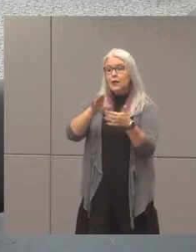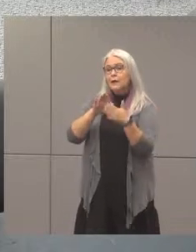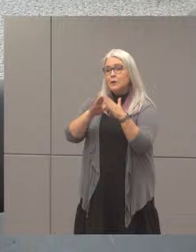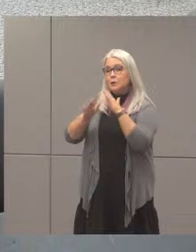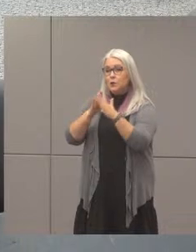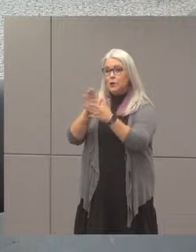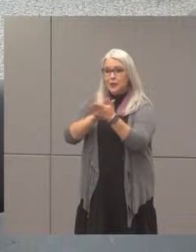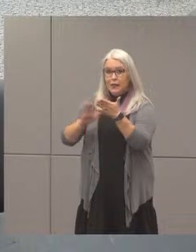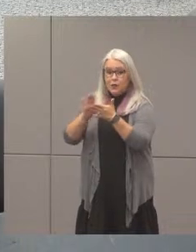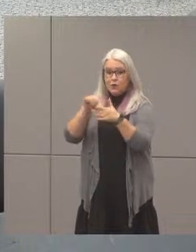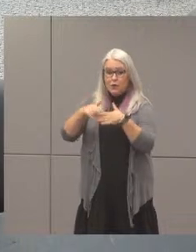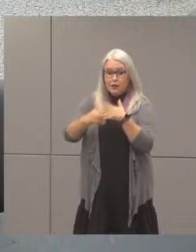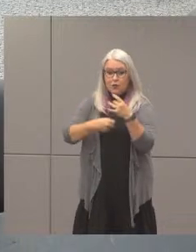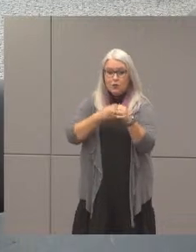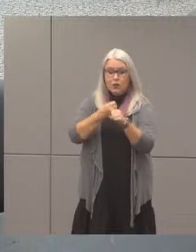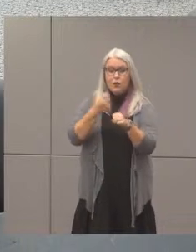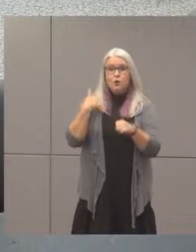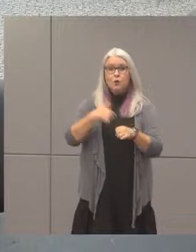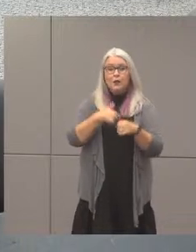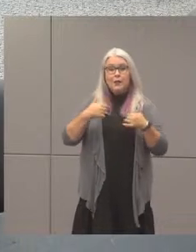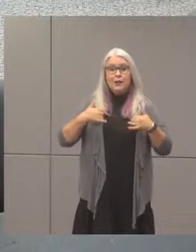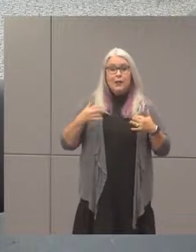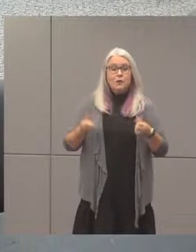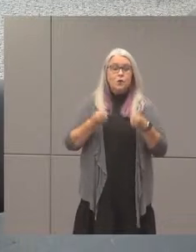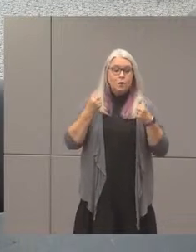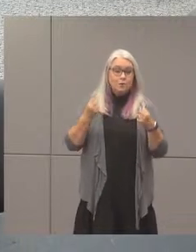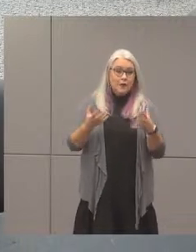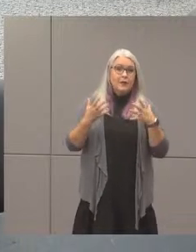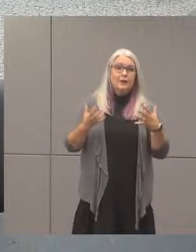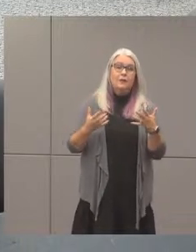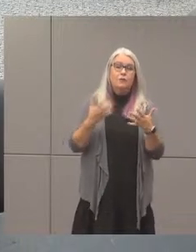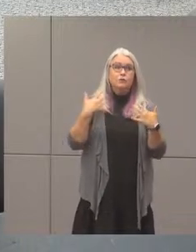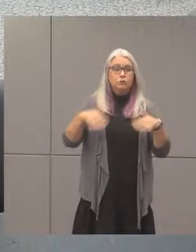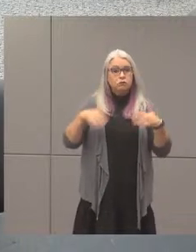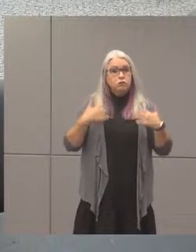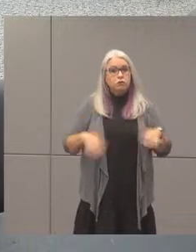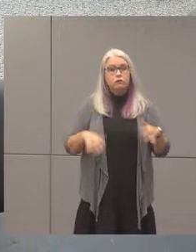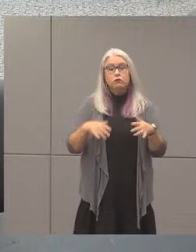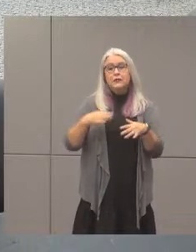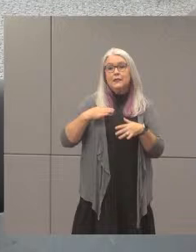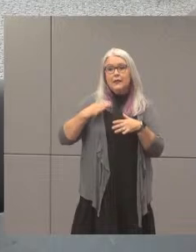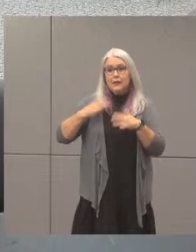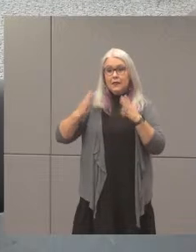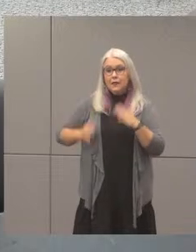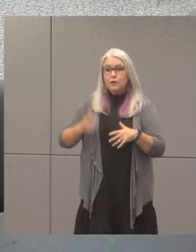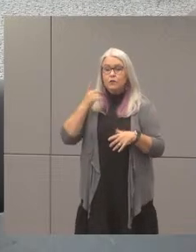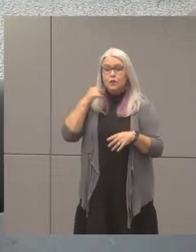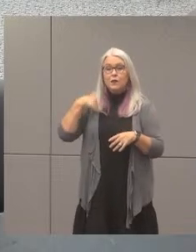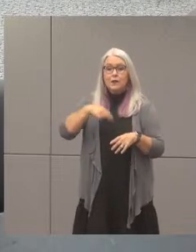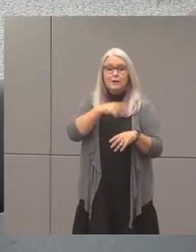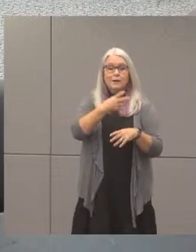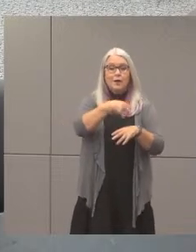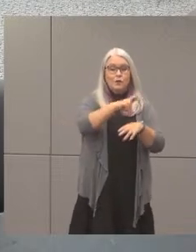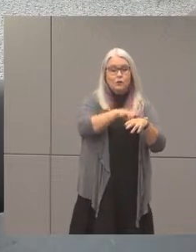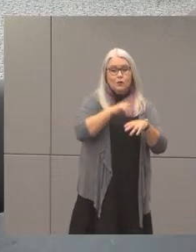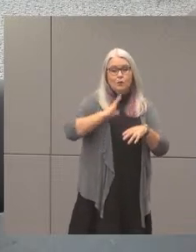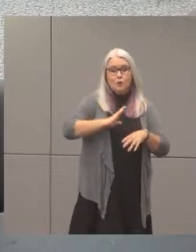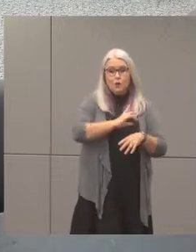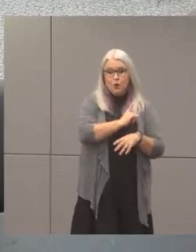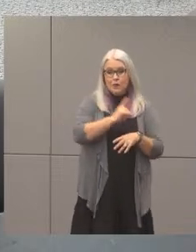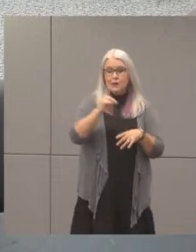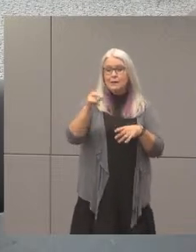This year, our chapter had several worthy candidates apply to the National Board Scholarship, which awards